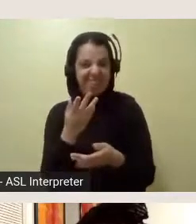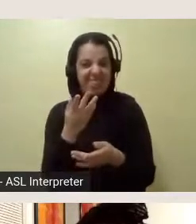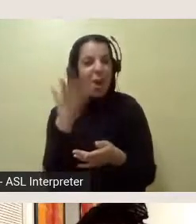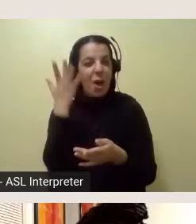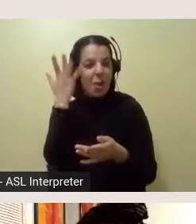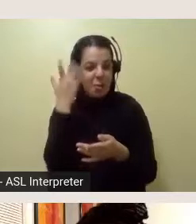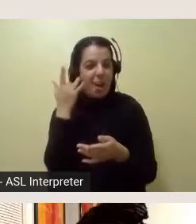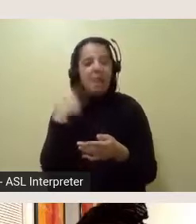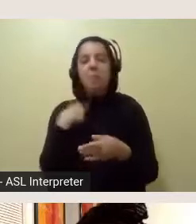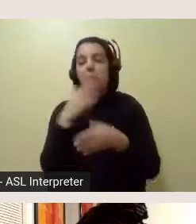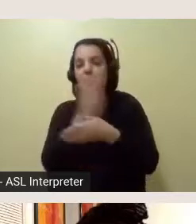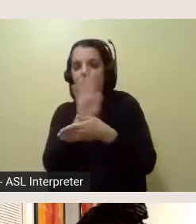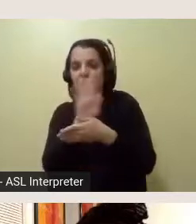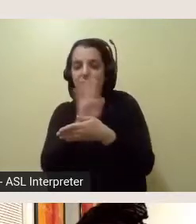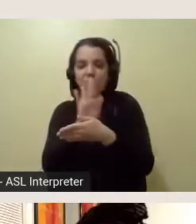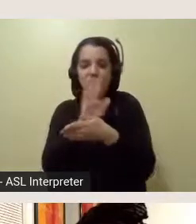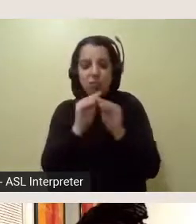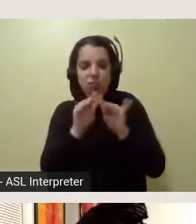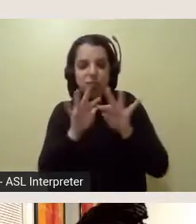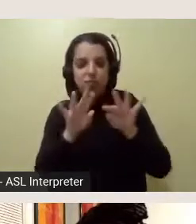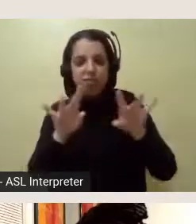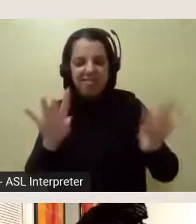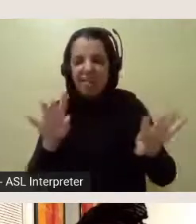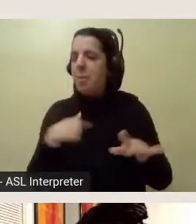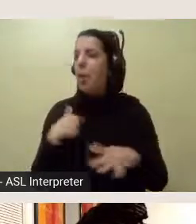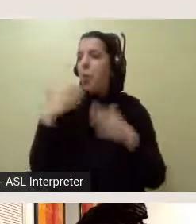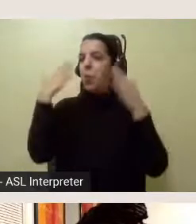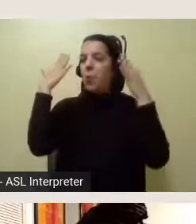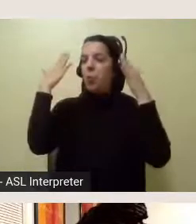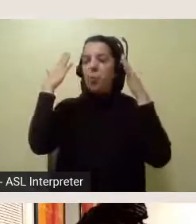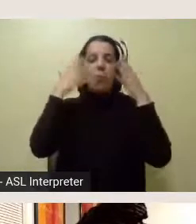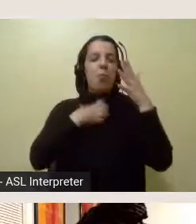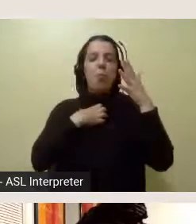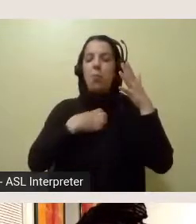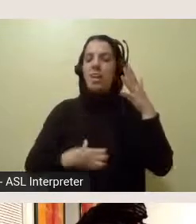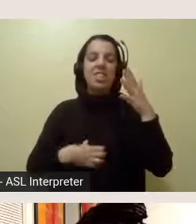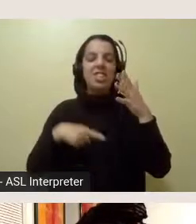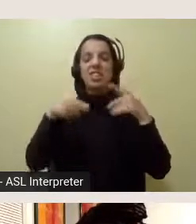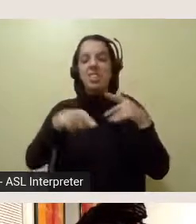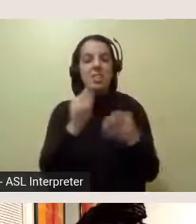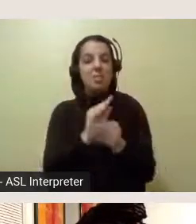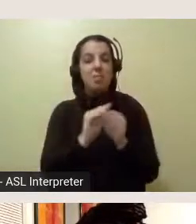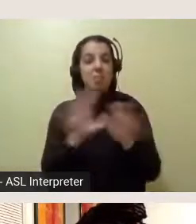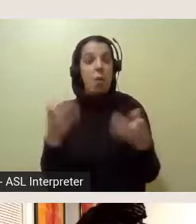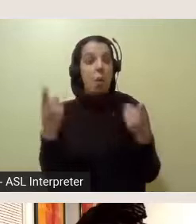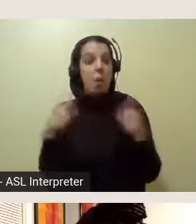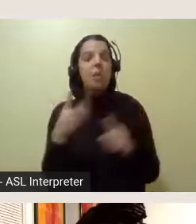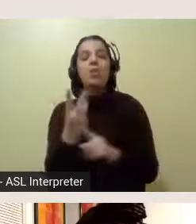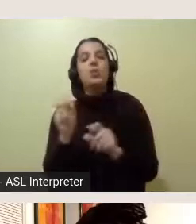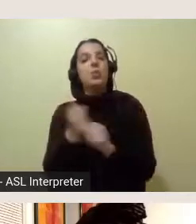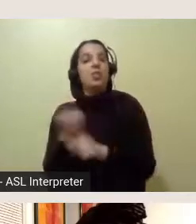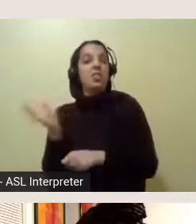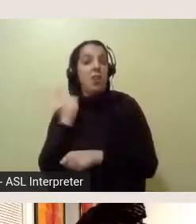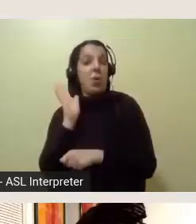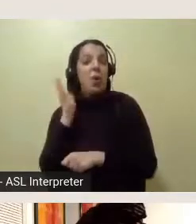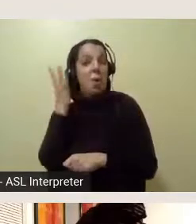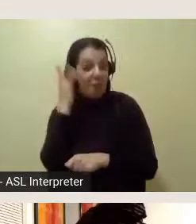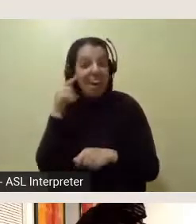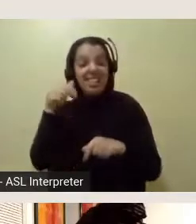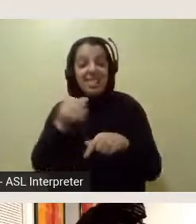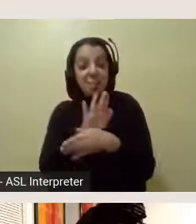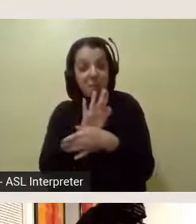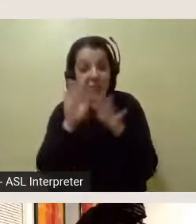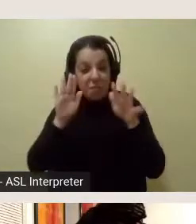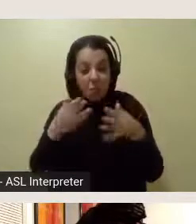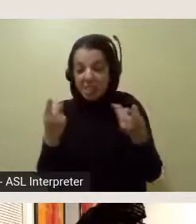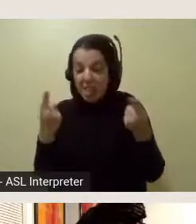wish this was out 2 years ago when this was happening. And now it's a long time ago. And I think back at this, you know, the incident happened 6 years ago. The most of